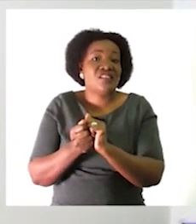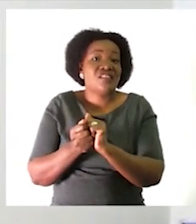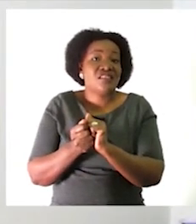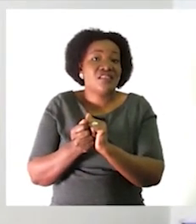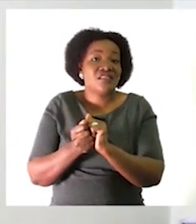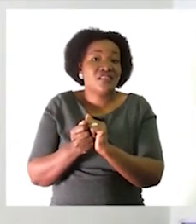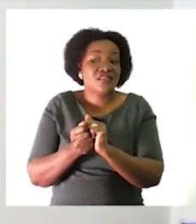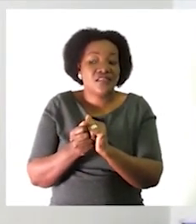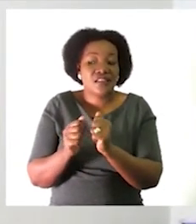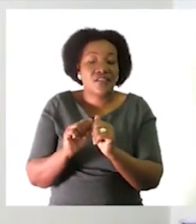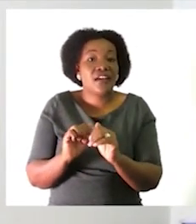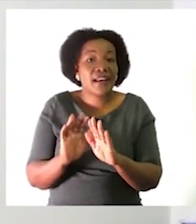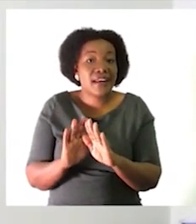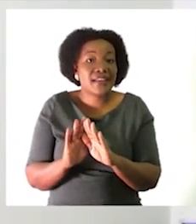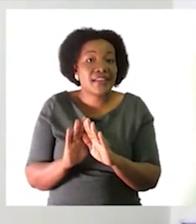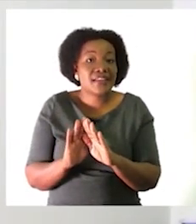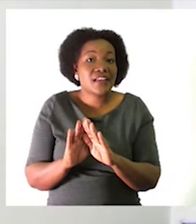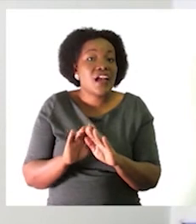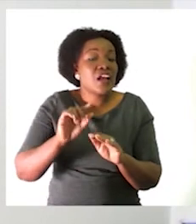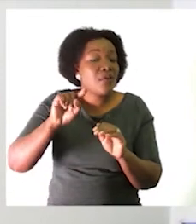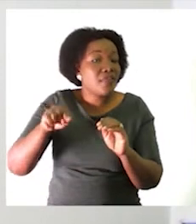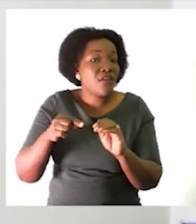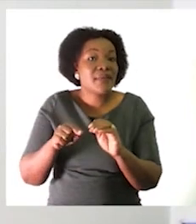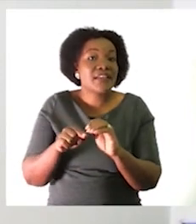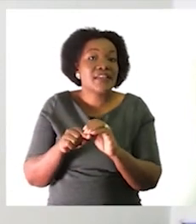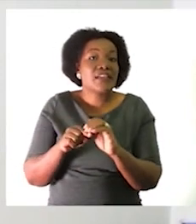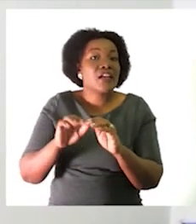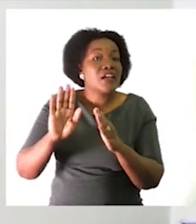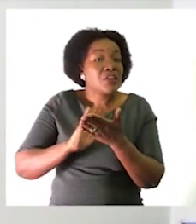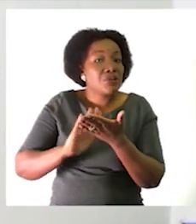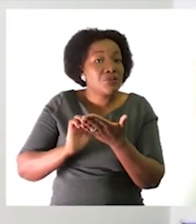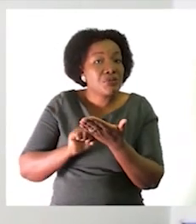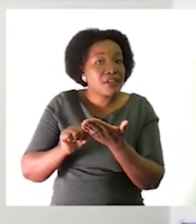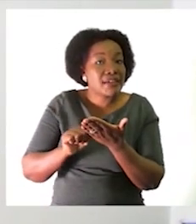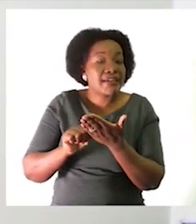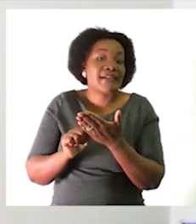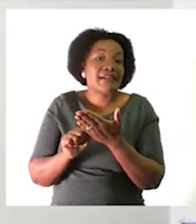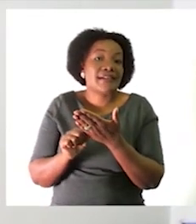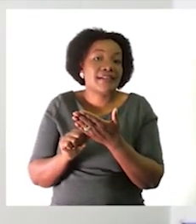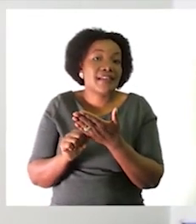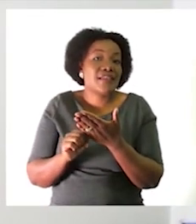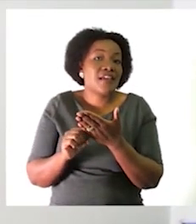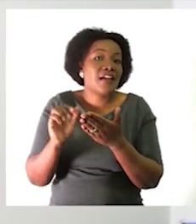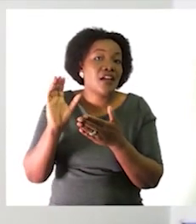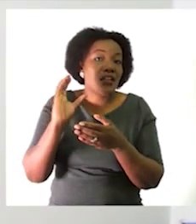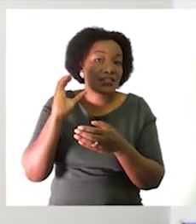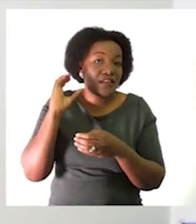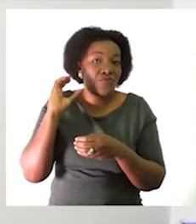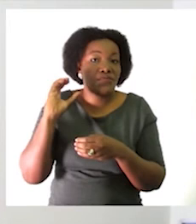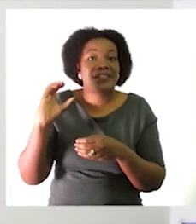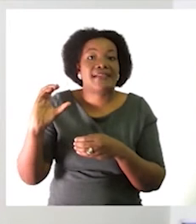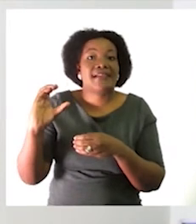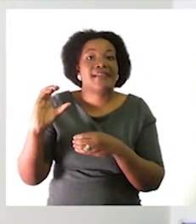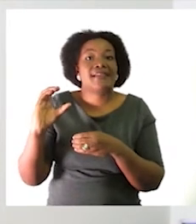from dollars to cents, and where the comma is, the comma magically disappears, and then we put the